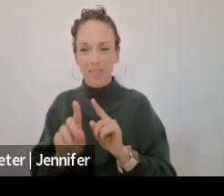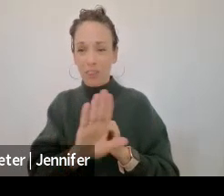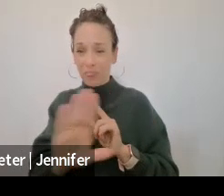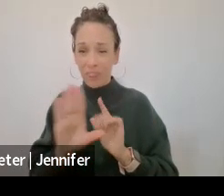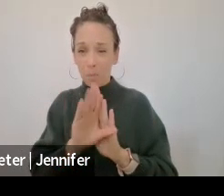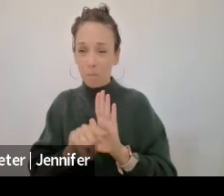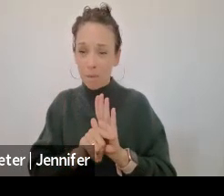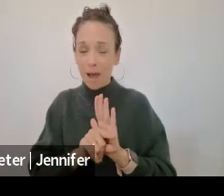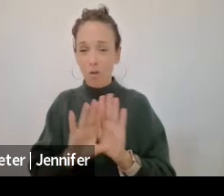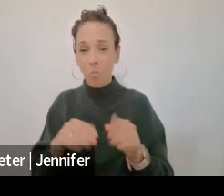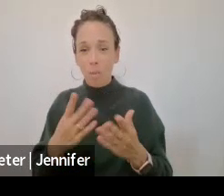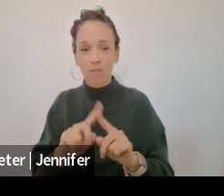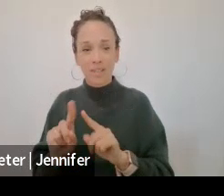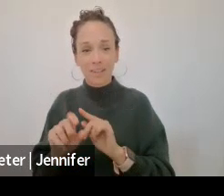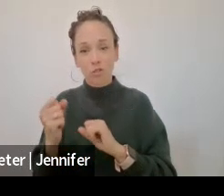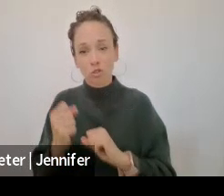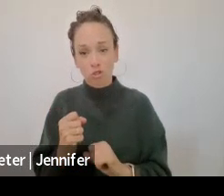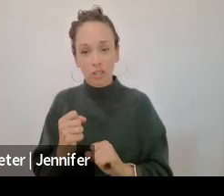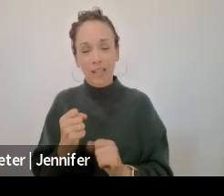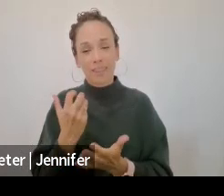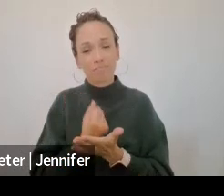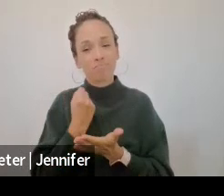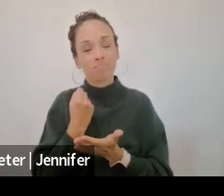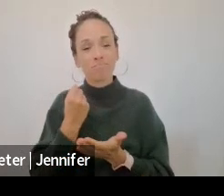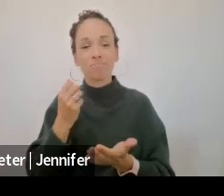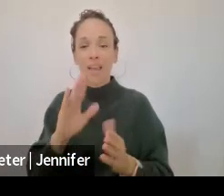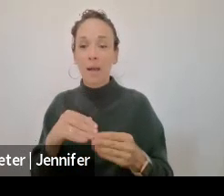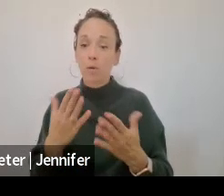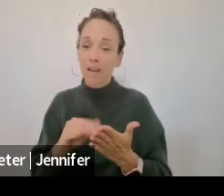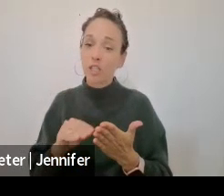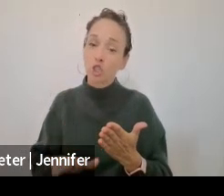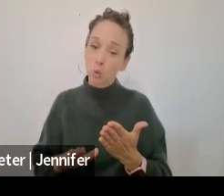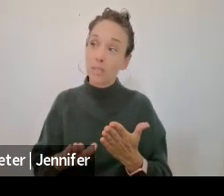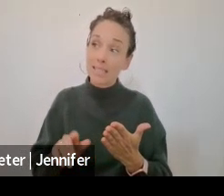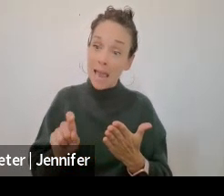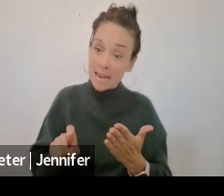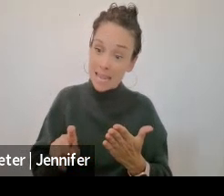and then providing our students with supports when they have areas of need.